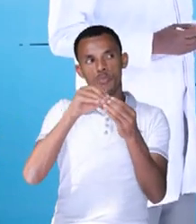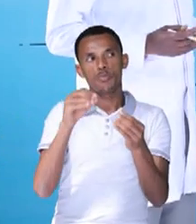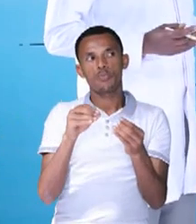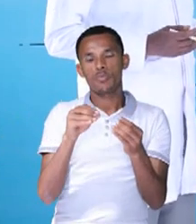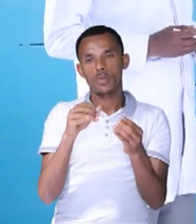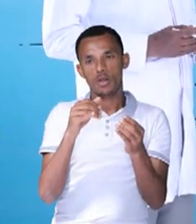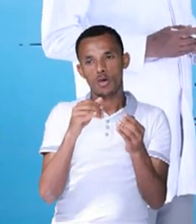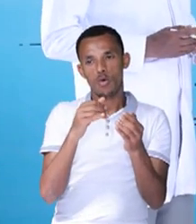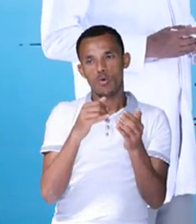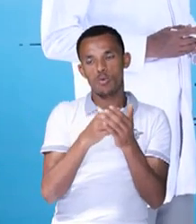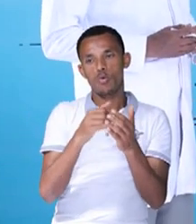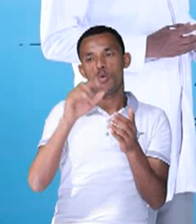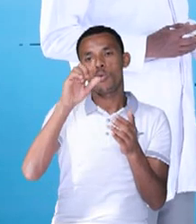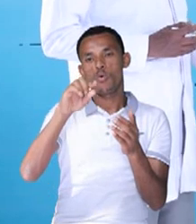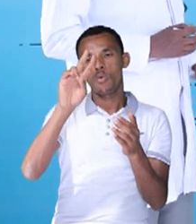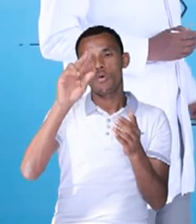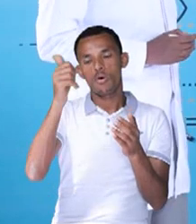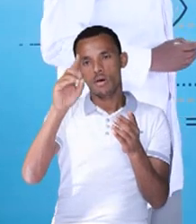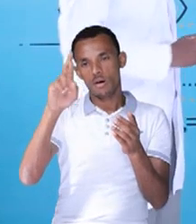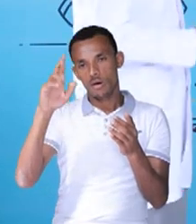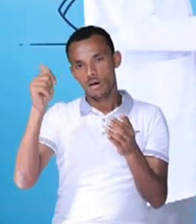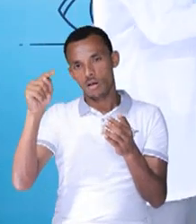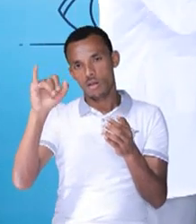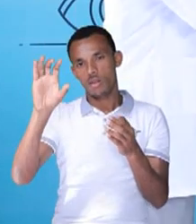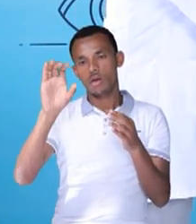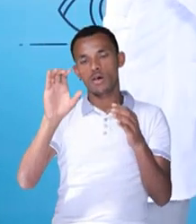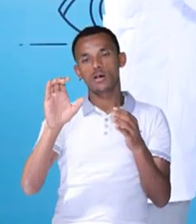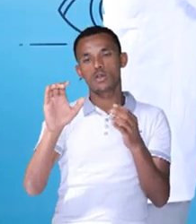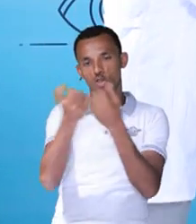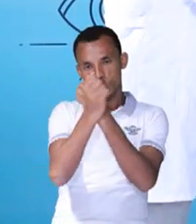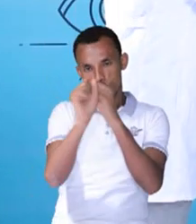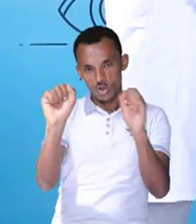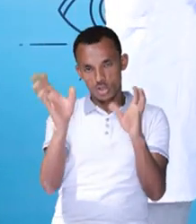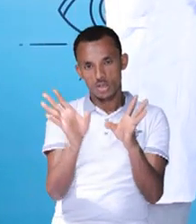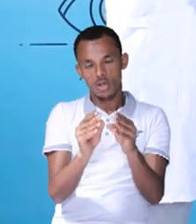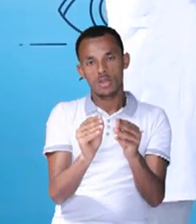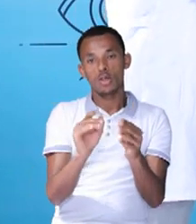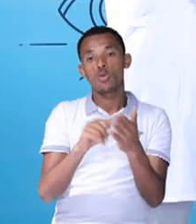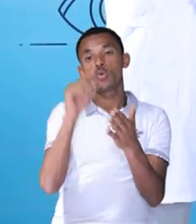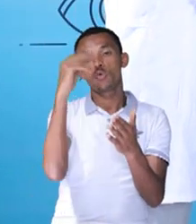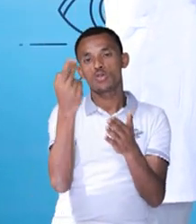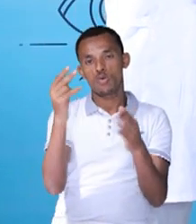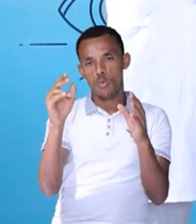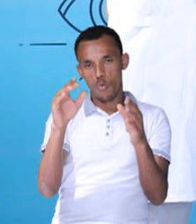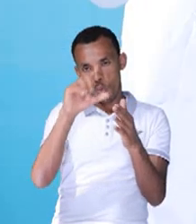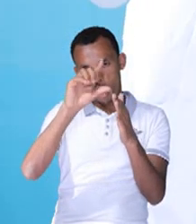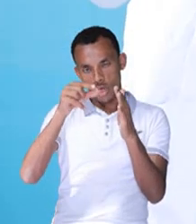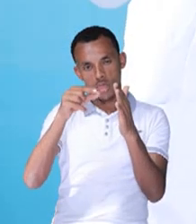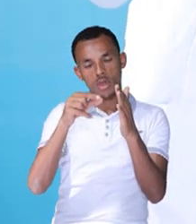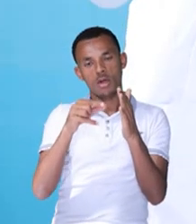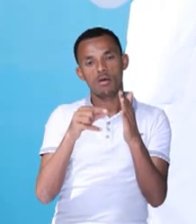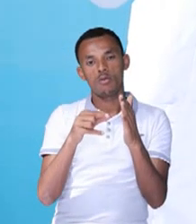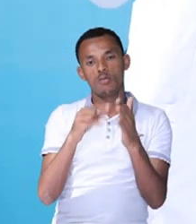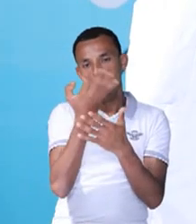0. It is quadratic. How do you find the solution? You remember that quadratic formula. The values of x is equal